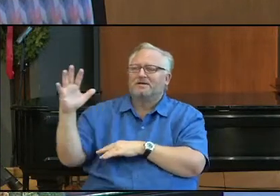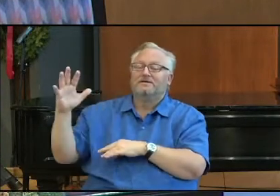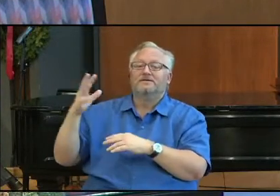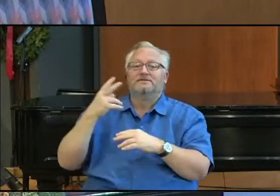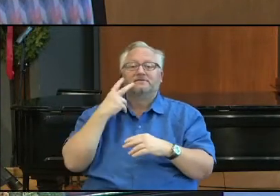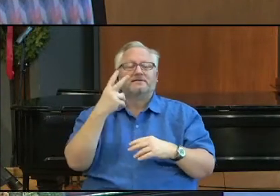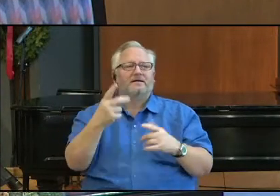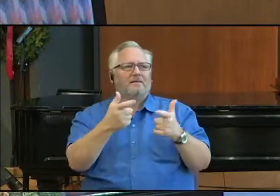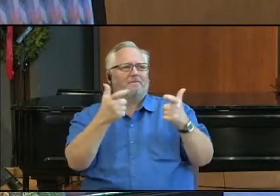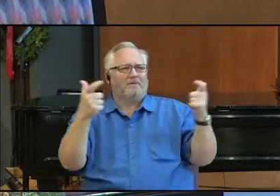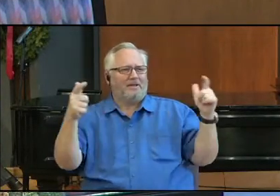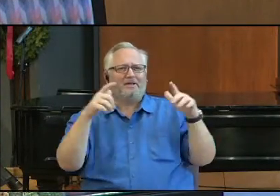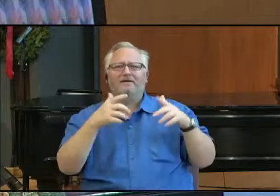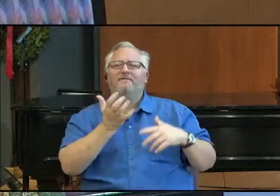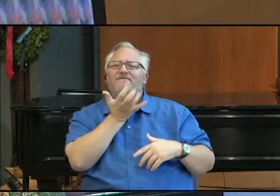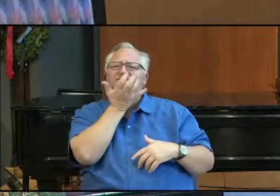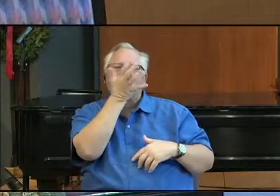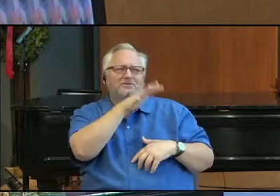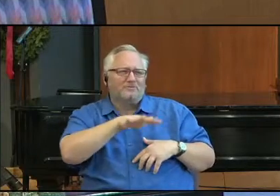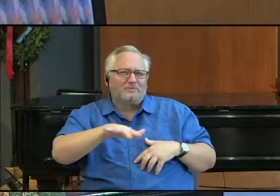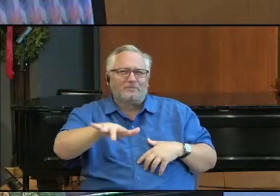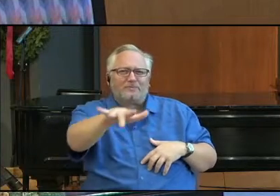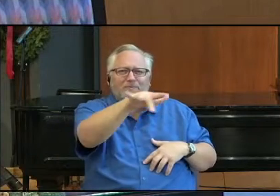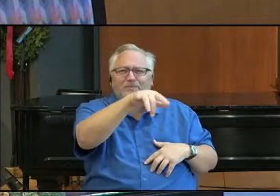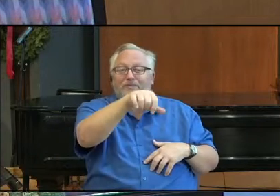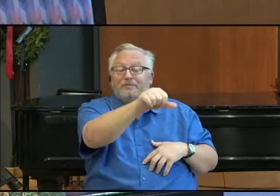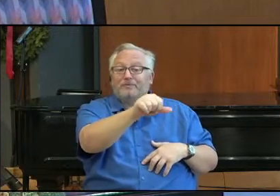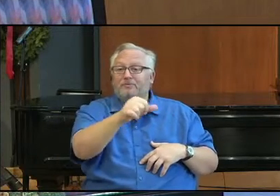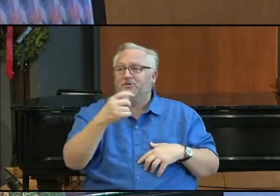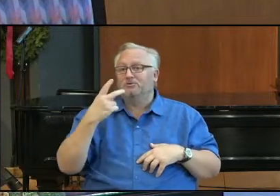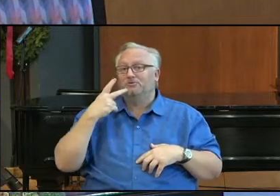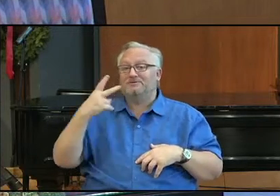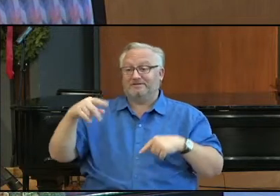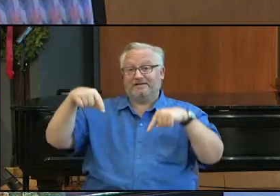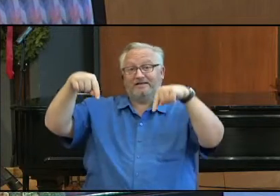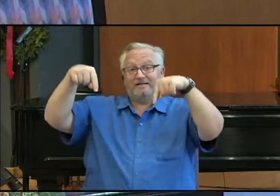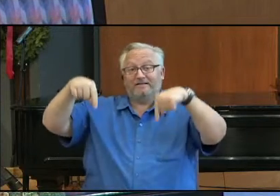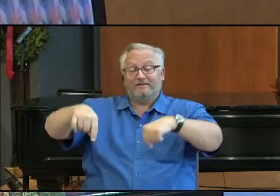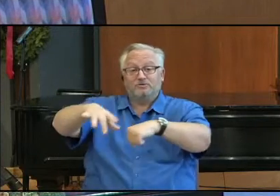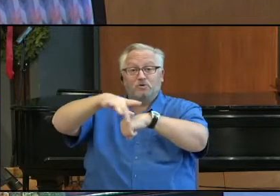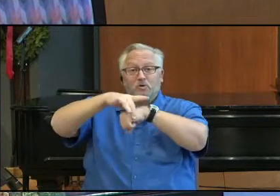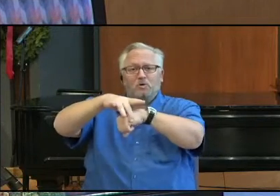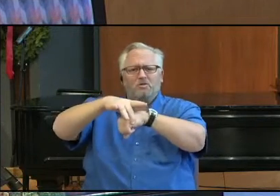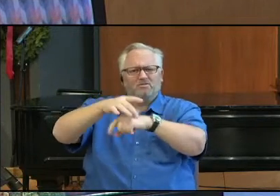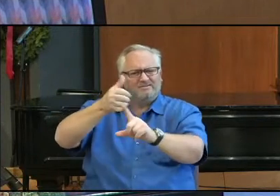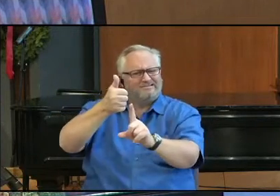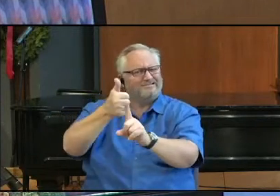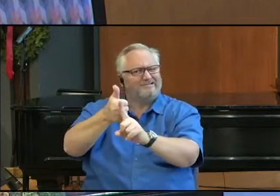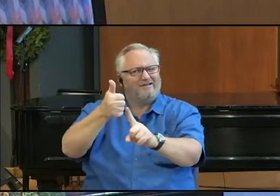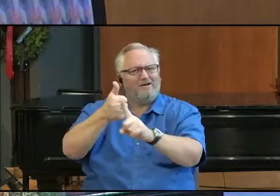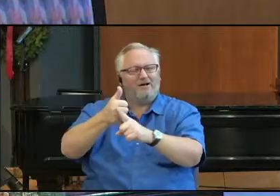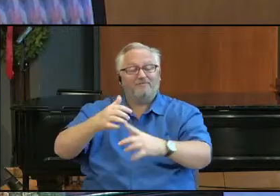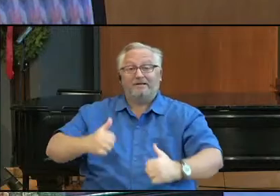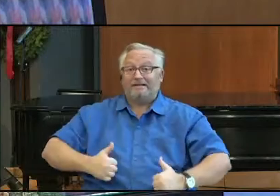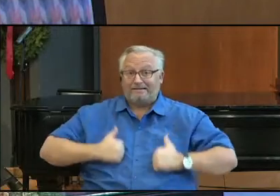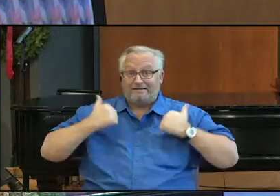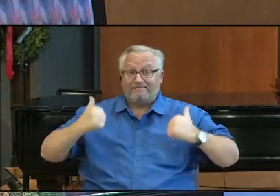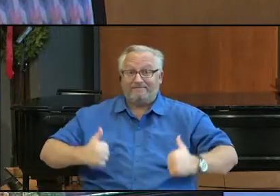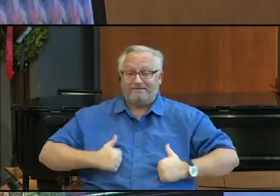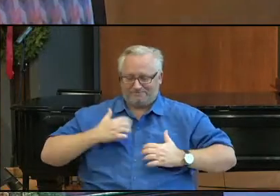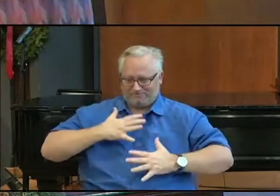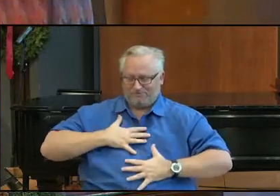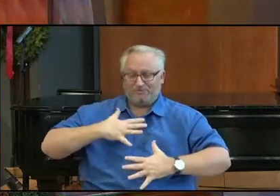expanse of wide open fields, to this living, breathing earth that makes our living and breathing